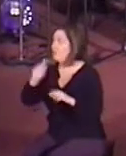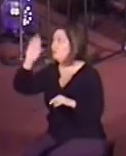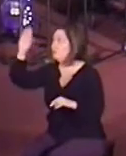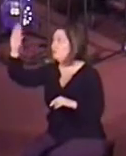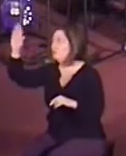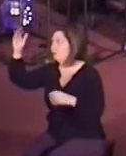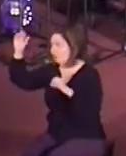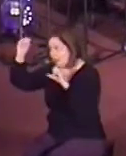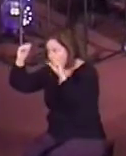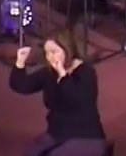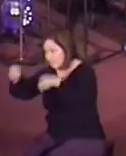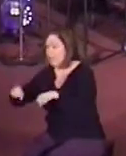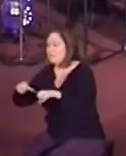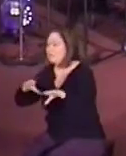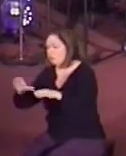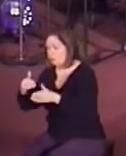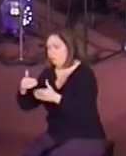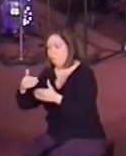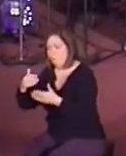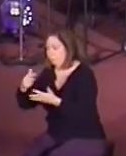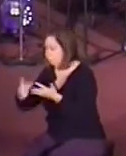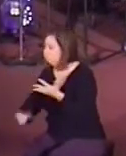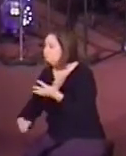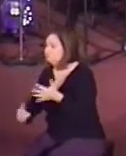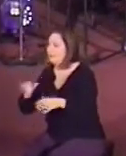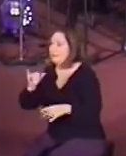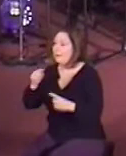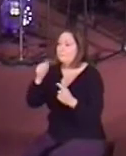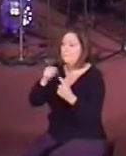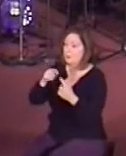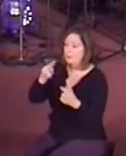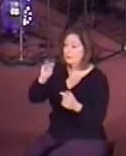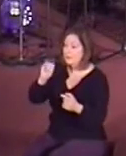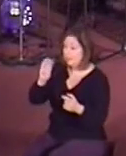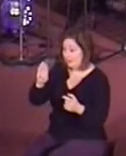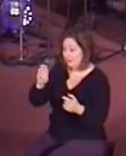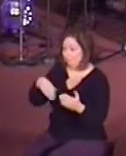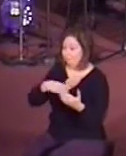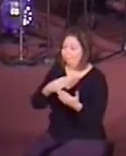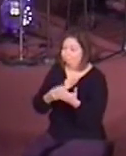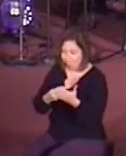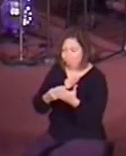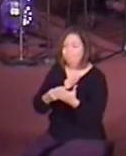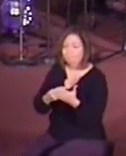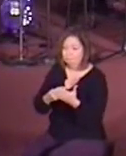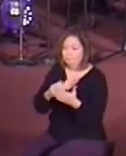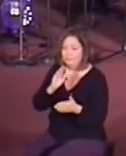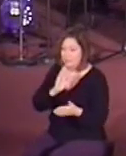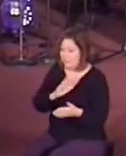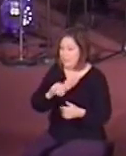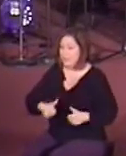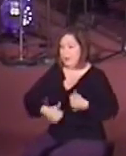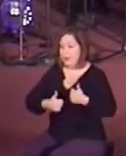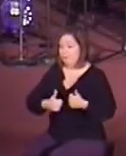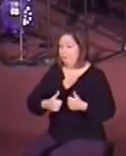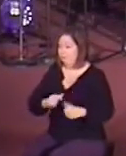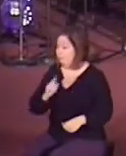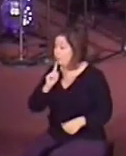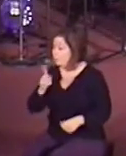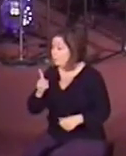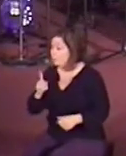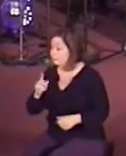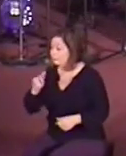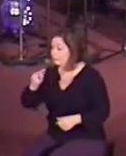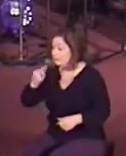you can do. That's the point that Nebuchadnezzar reaches in his life. And the simple reality is that